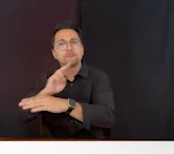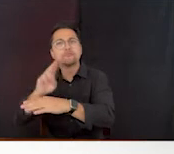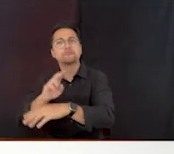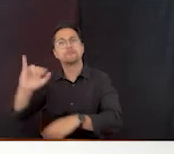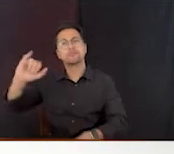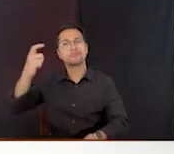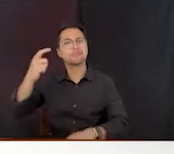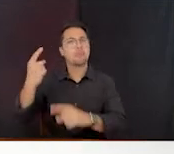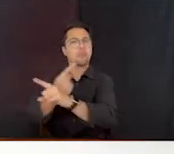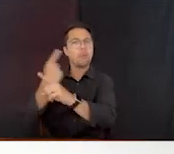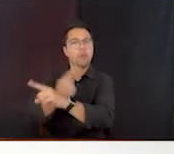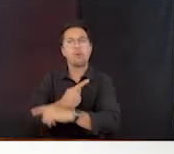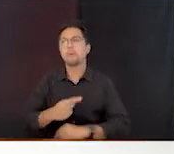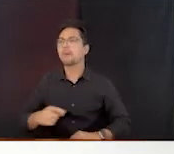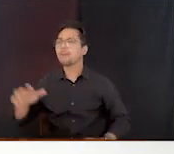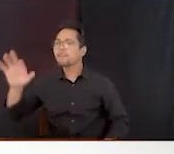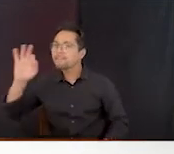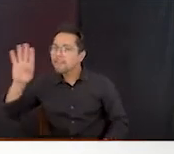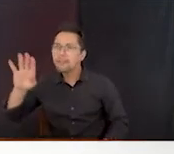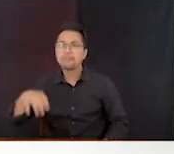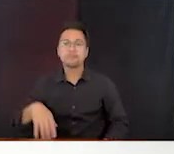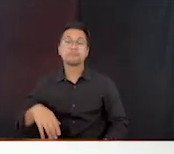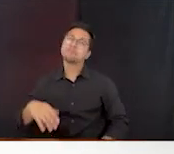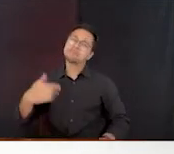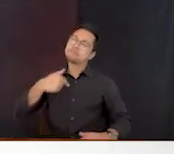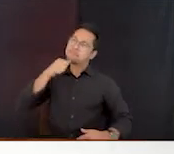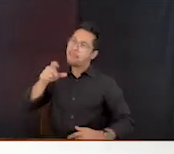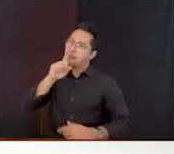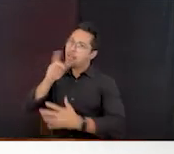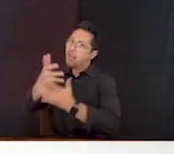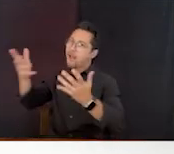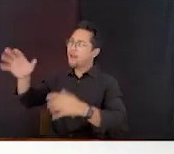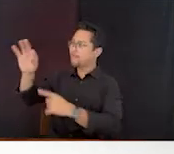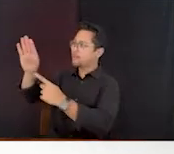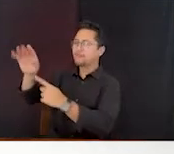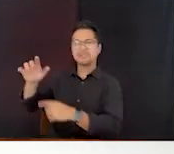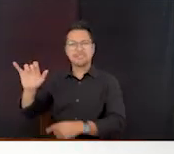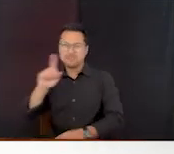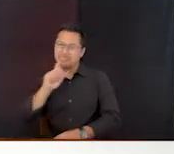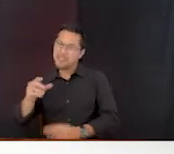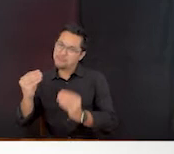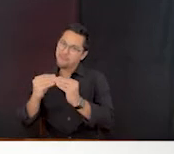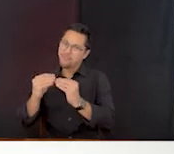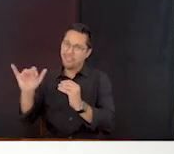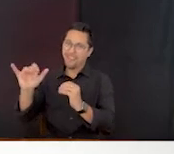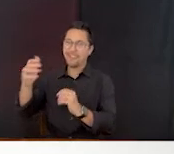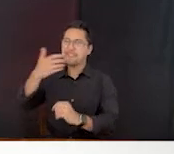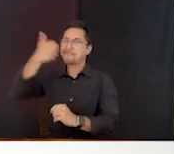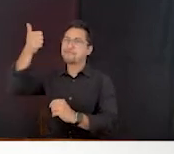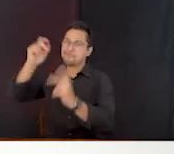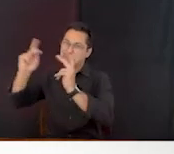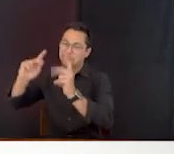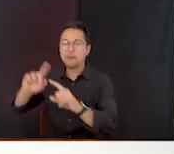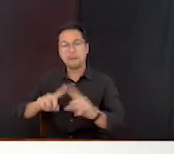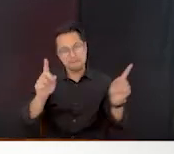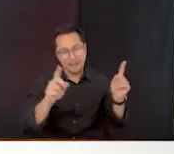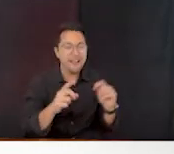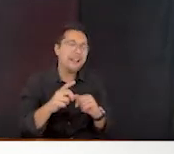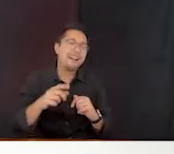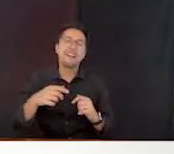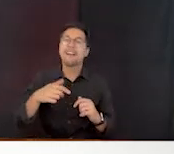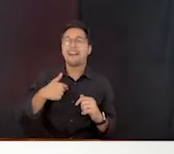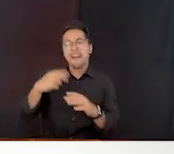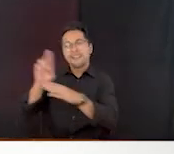Instagram, Facebook. Even though I don't really go on Facebook, it's really more for like older people, but I kind of learned how to use